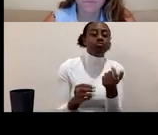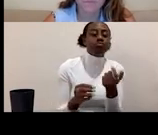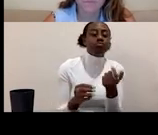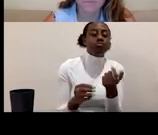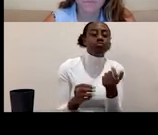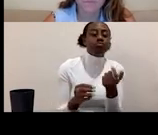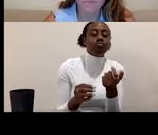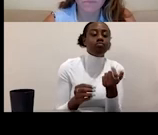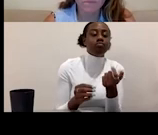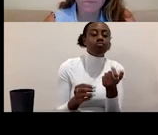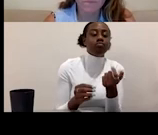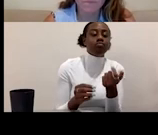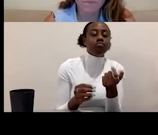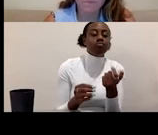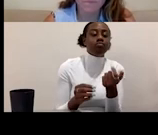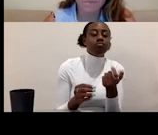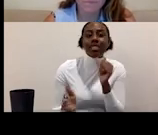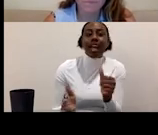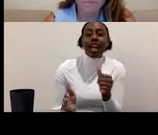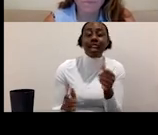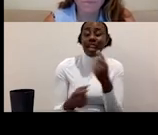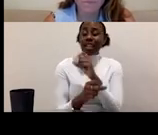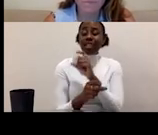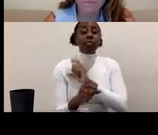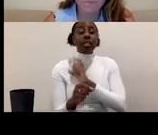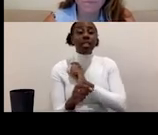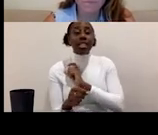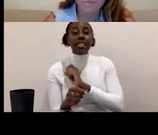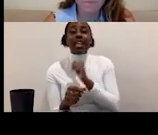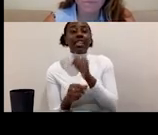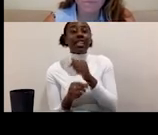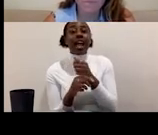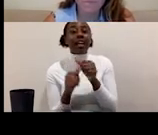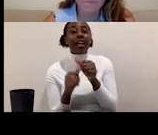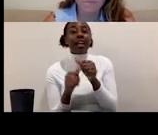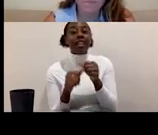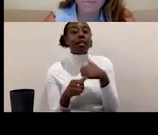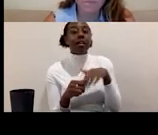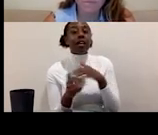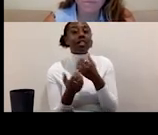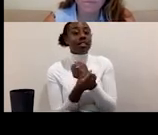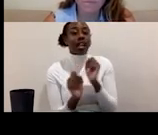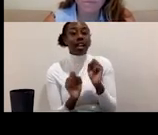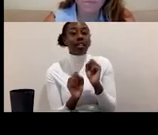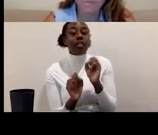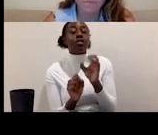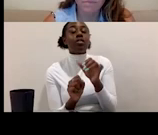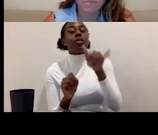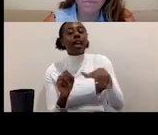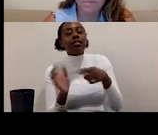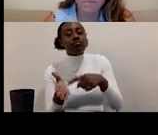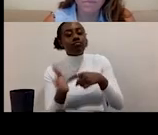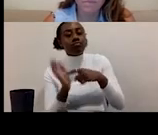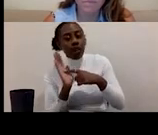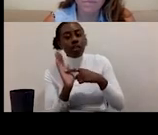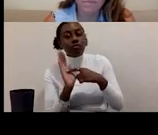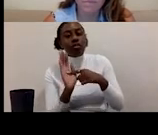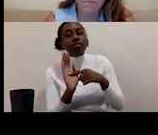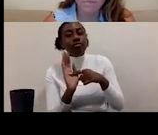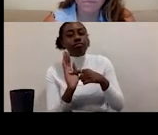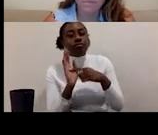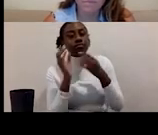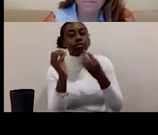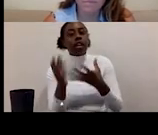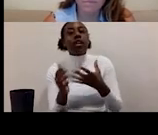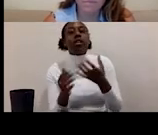keep us safe anyways, right? So this was sort of the demands that we've been making lately. But I just wanted